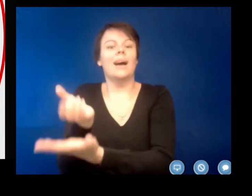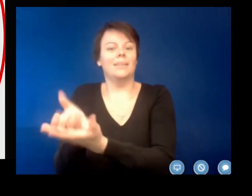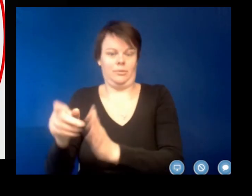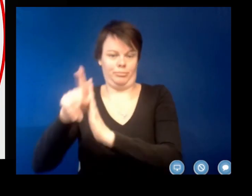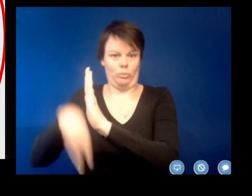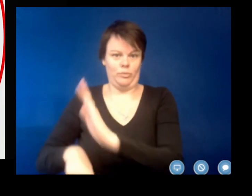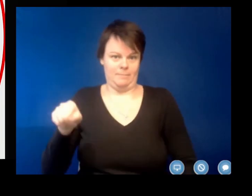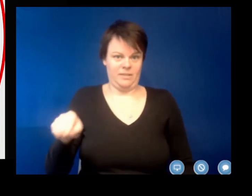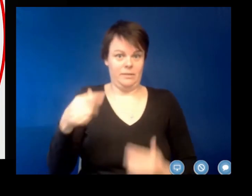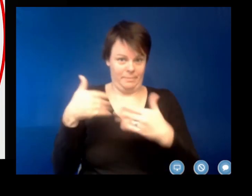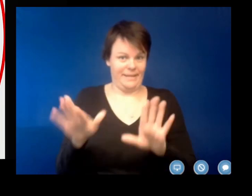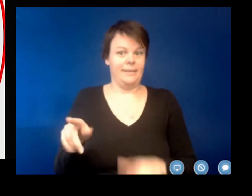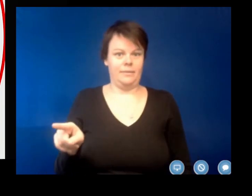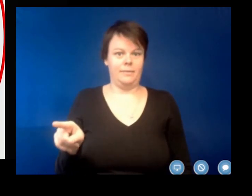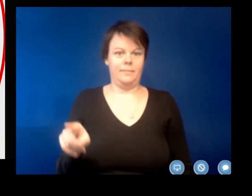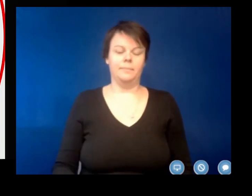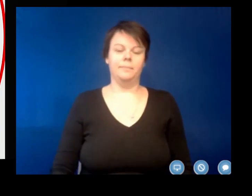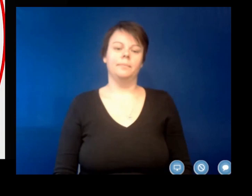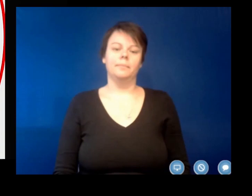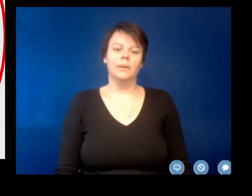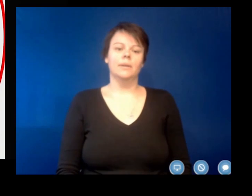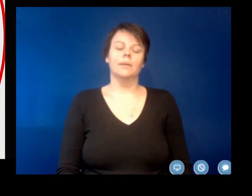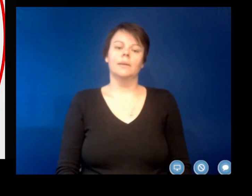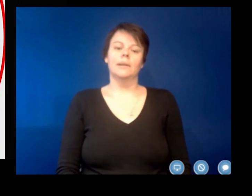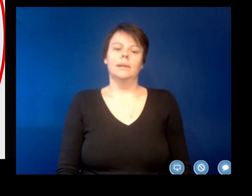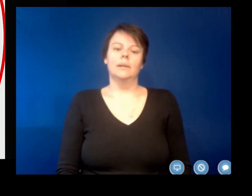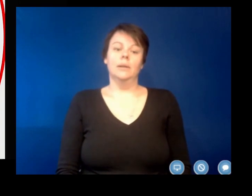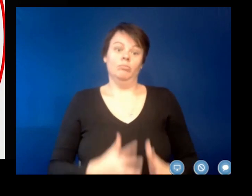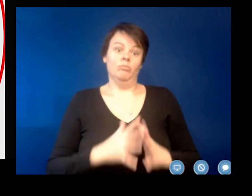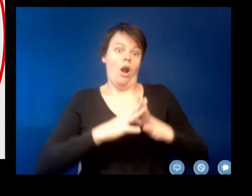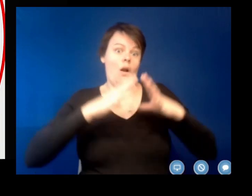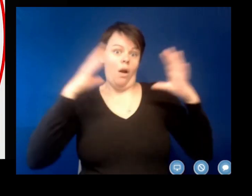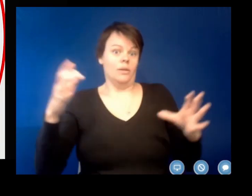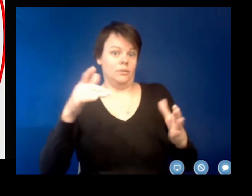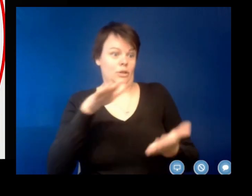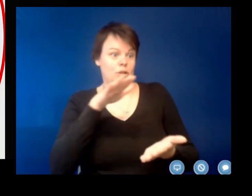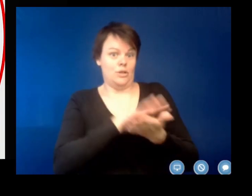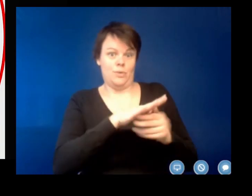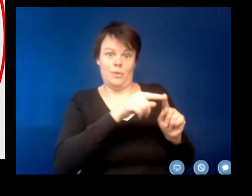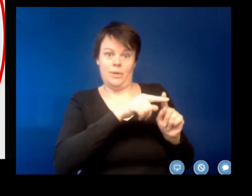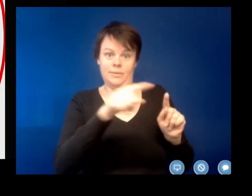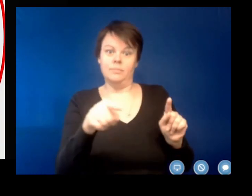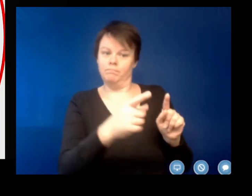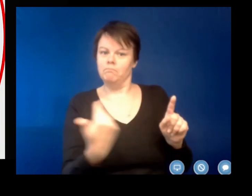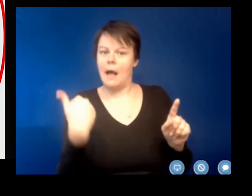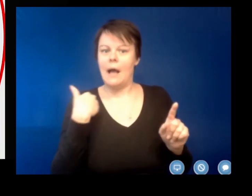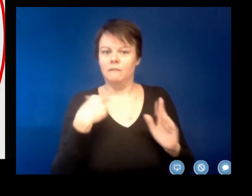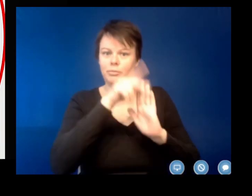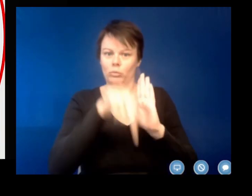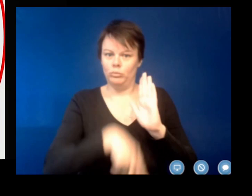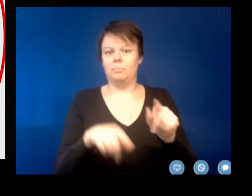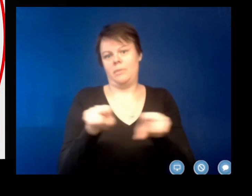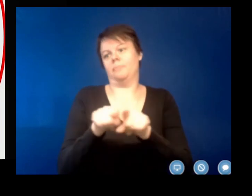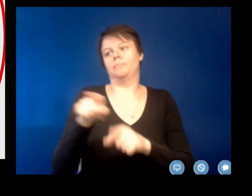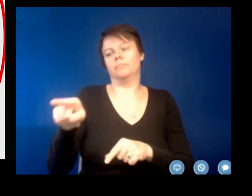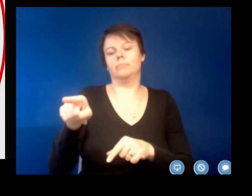of knowledge and experience with their own biography and their own self was very important, as well as